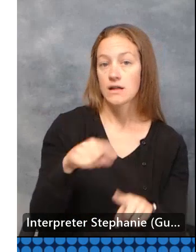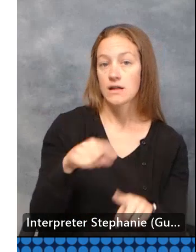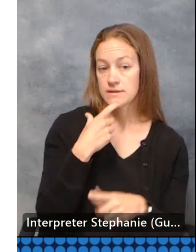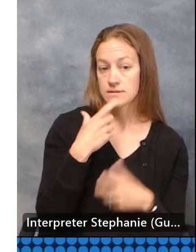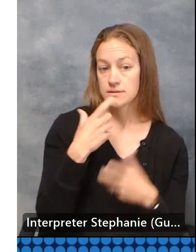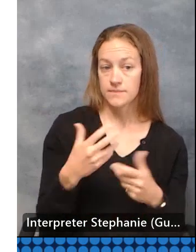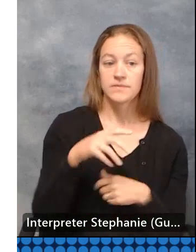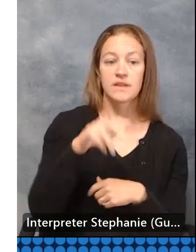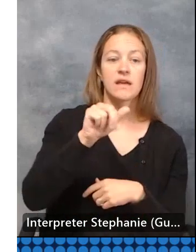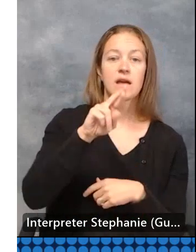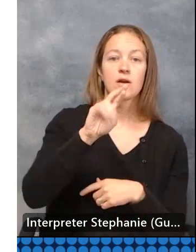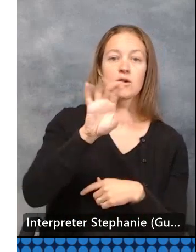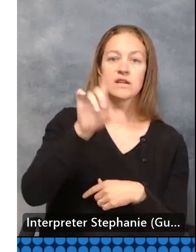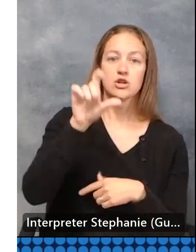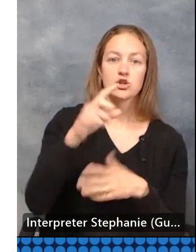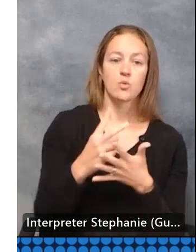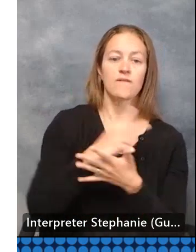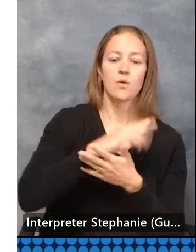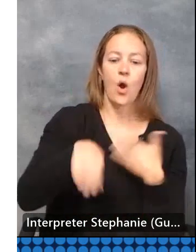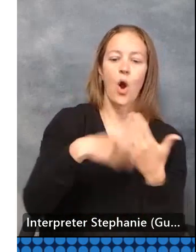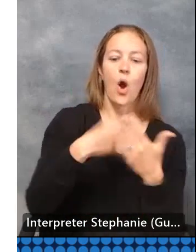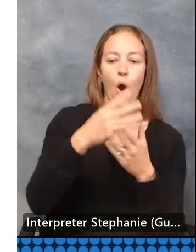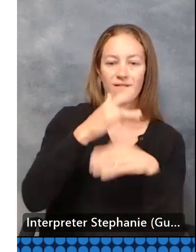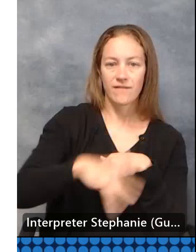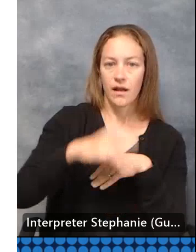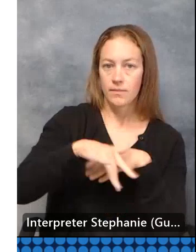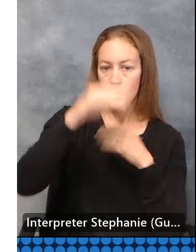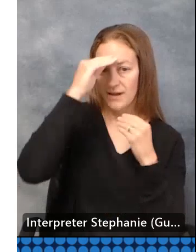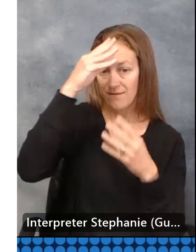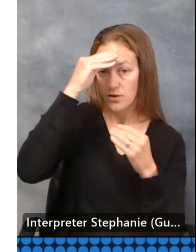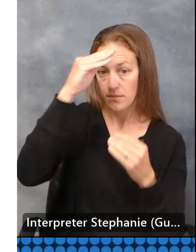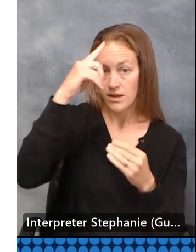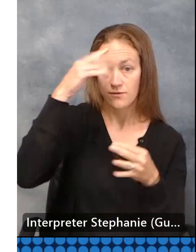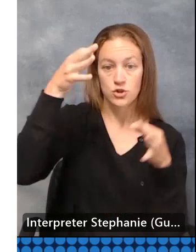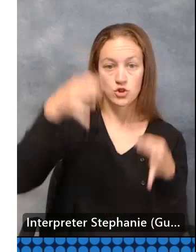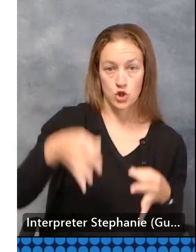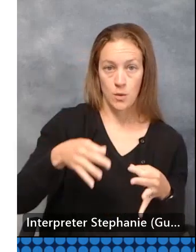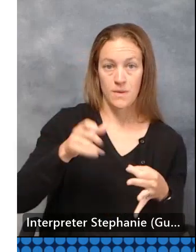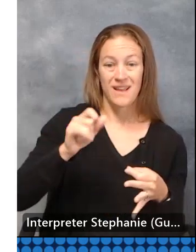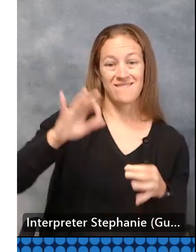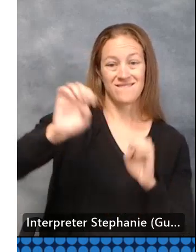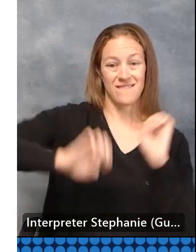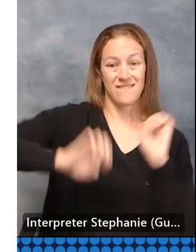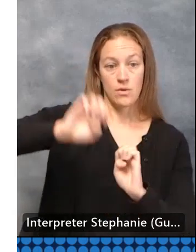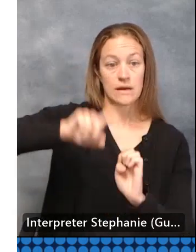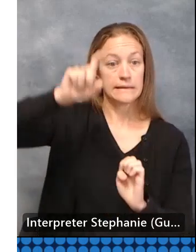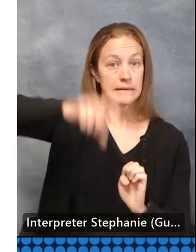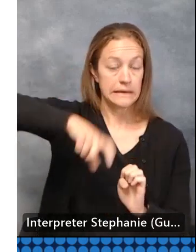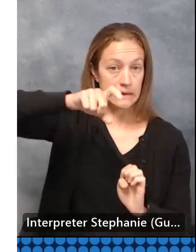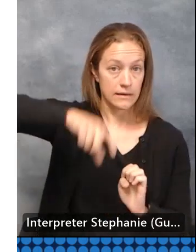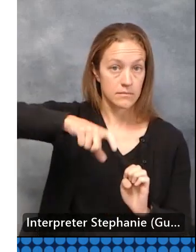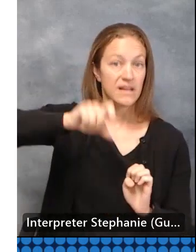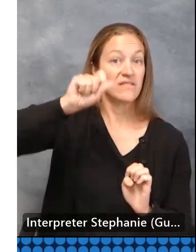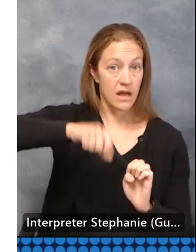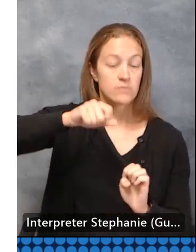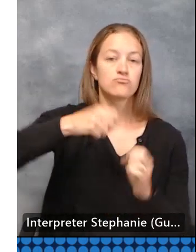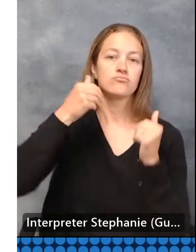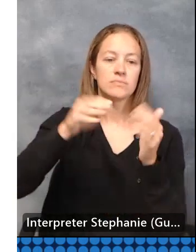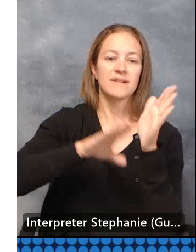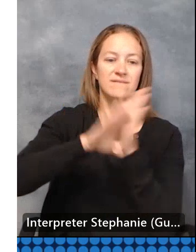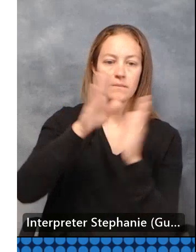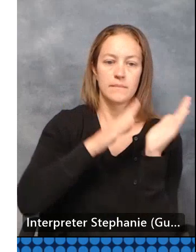the ARC should review all available information to determine whether an evaluation is warranted and develop the